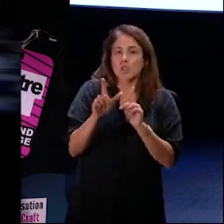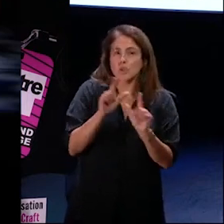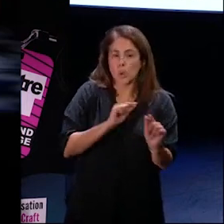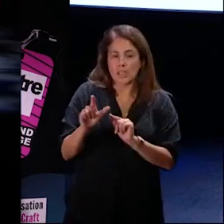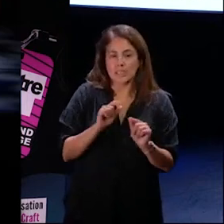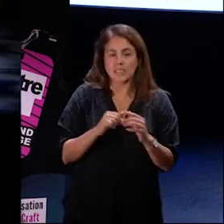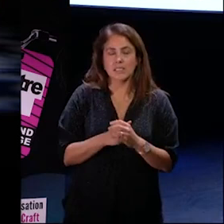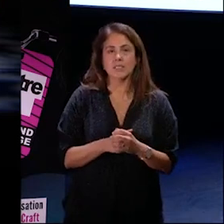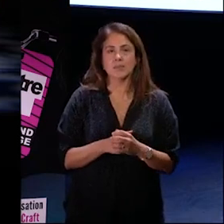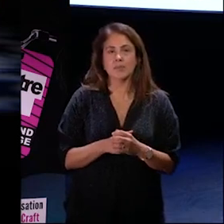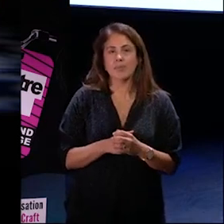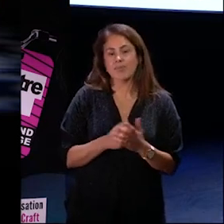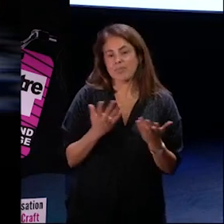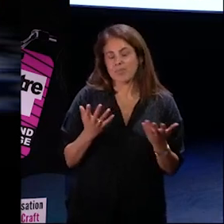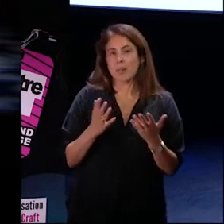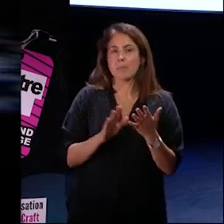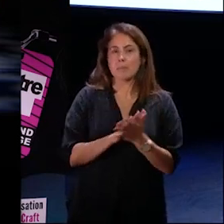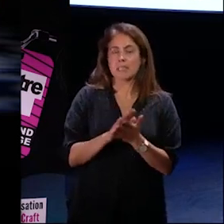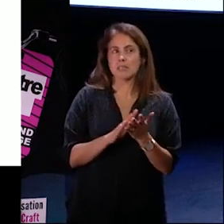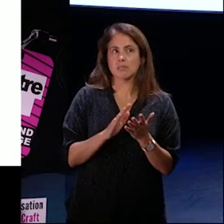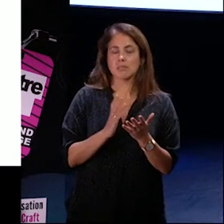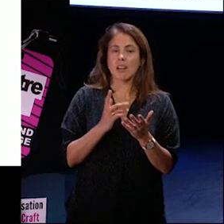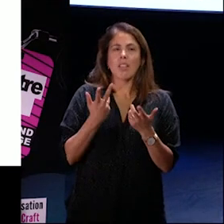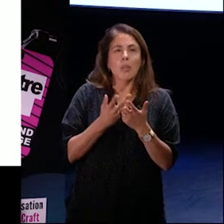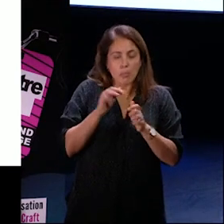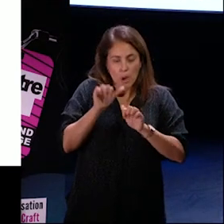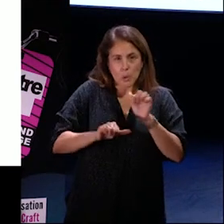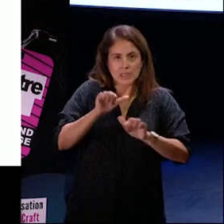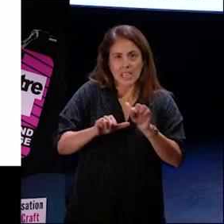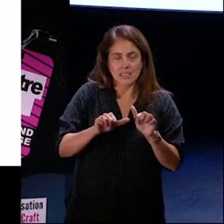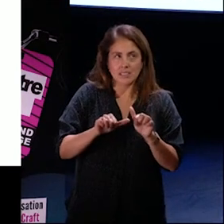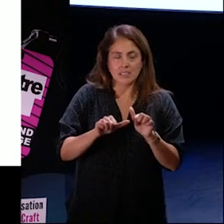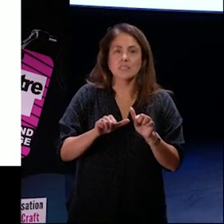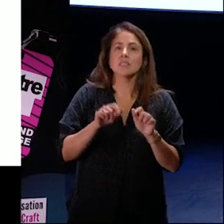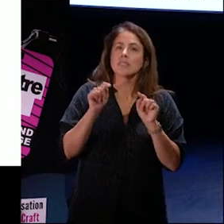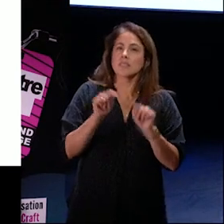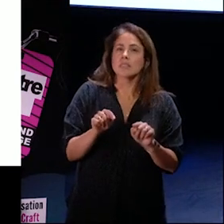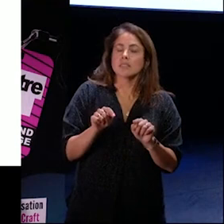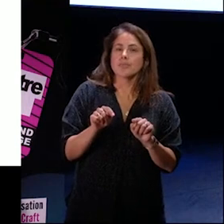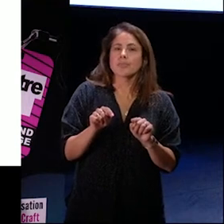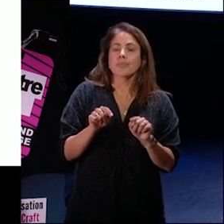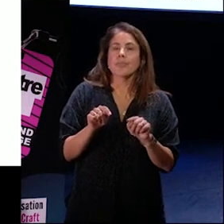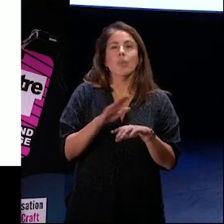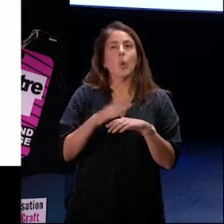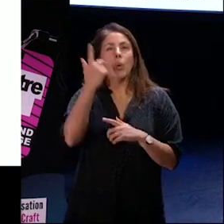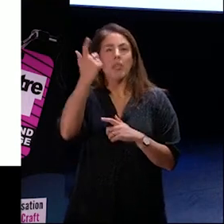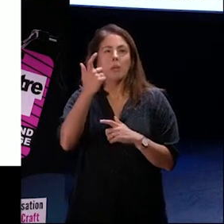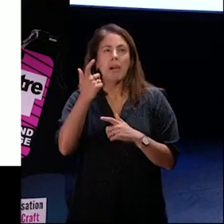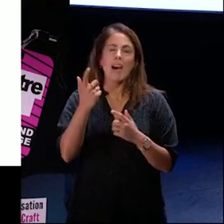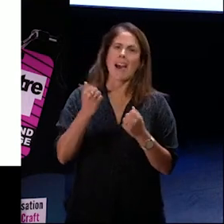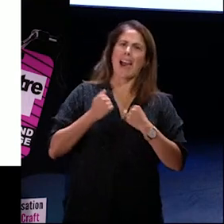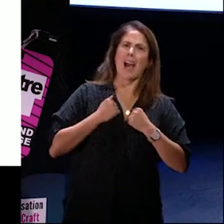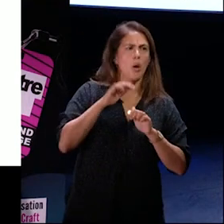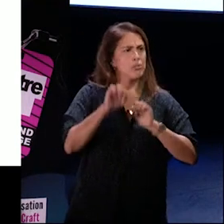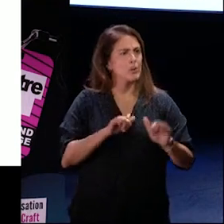outset. So I guess from the way that I was sort of talking about the process in the first instance, we weren't necessarily thinking about our